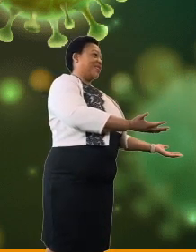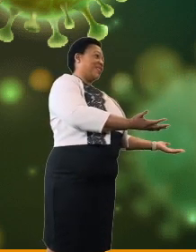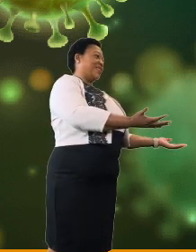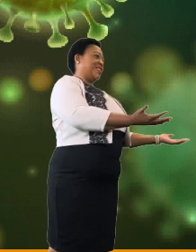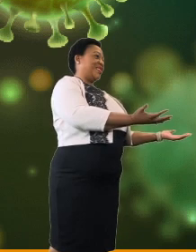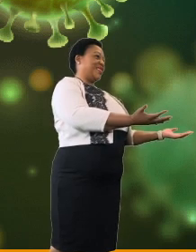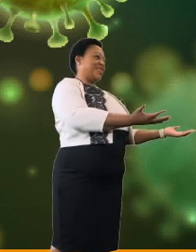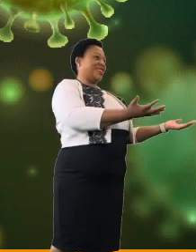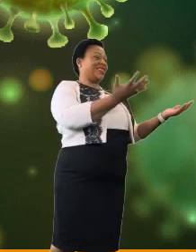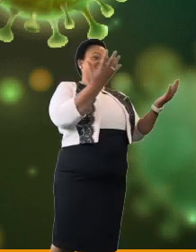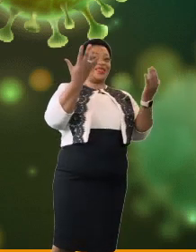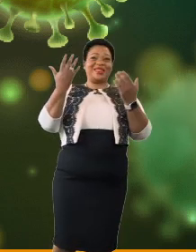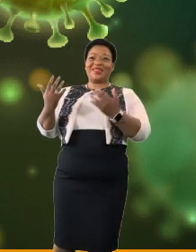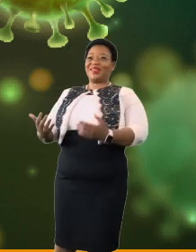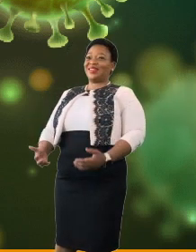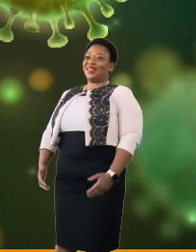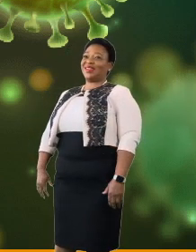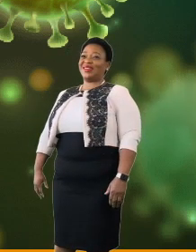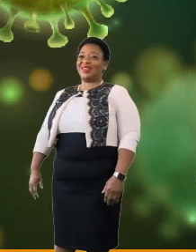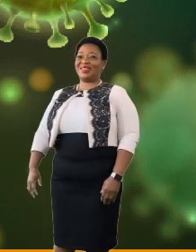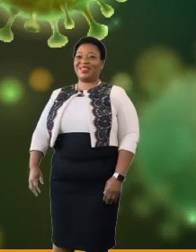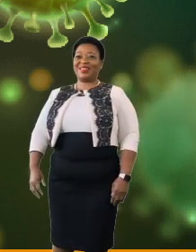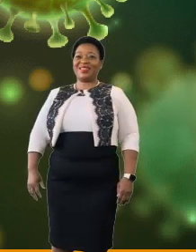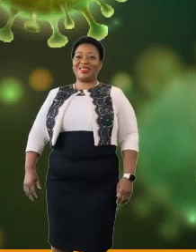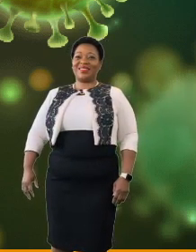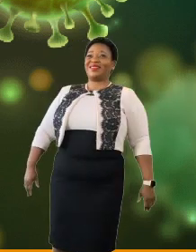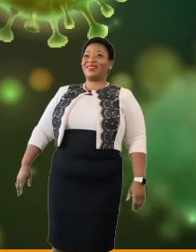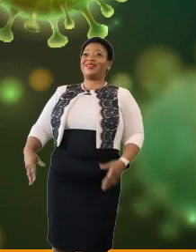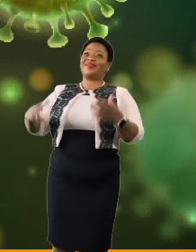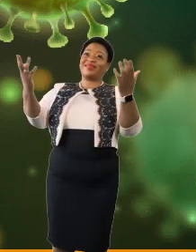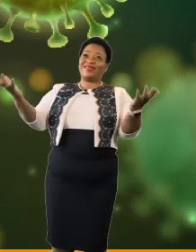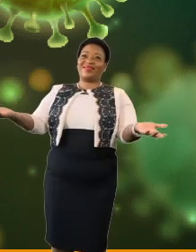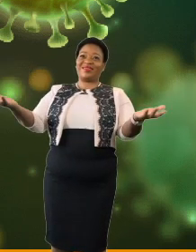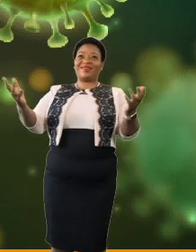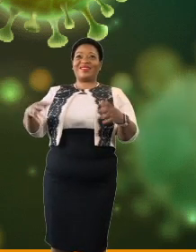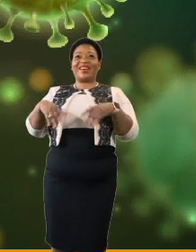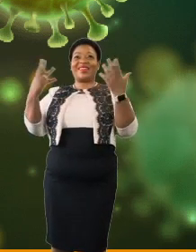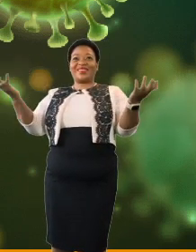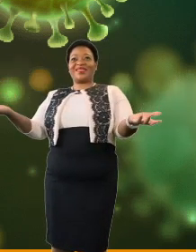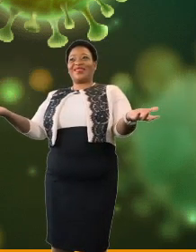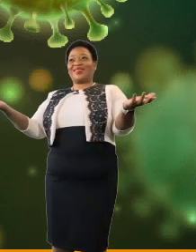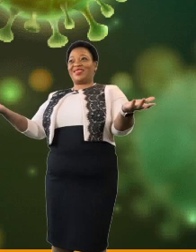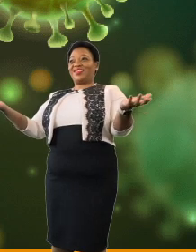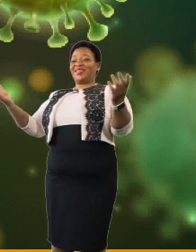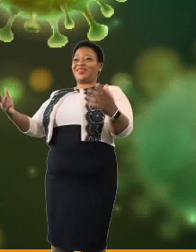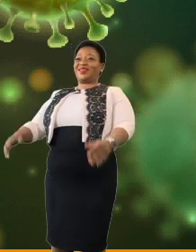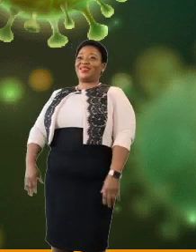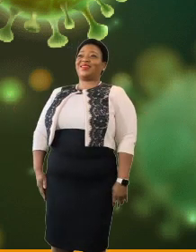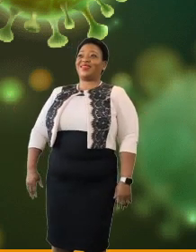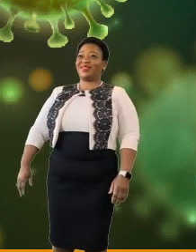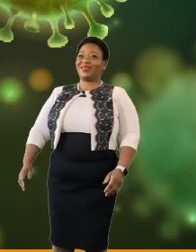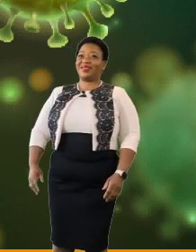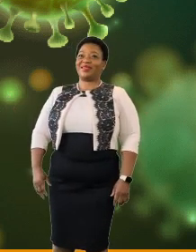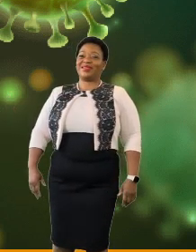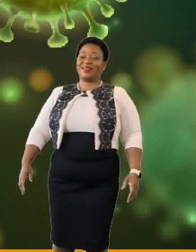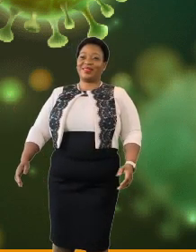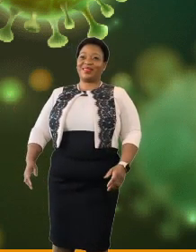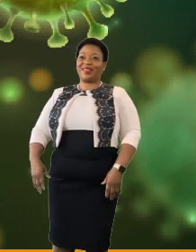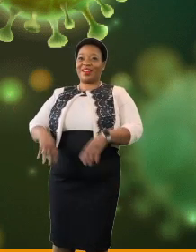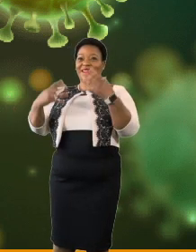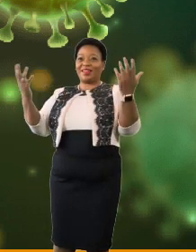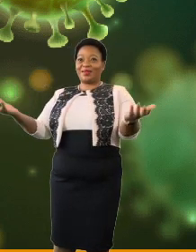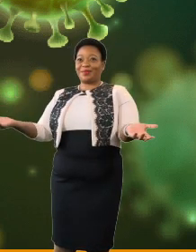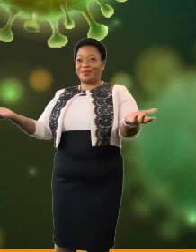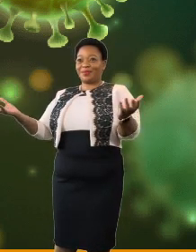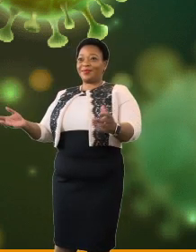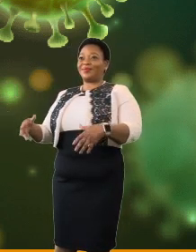which becomes a bit of a problem. We've got to deal with 54 municipalities throughout the province. But we're going to have to establish very